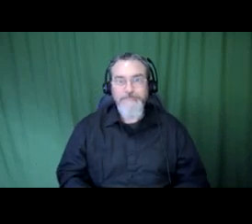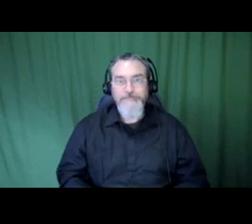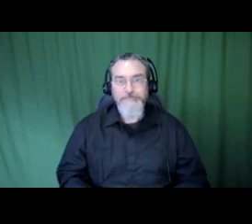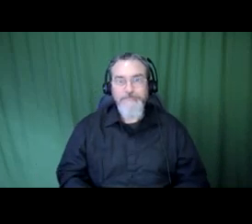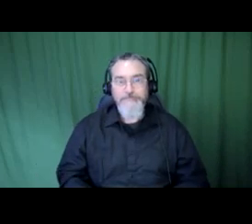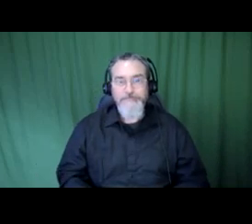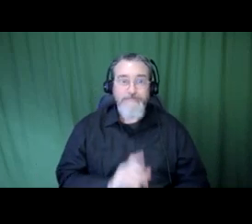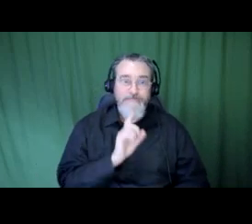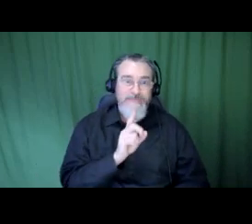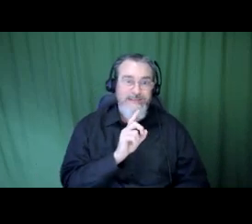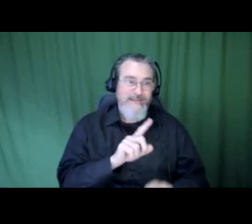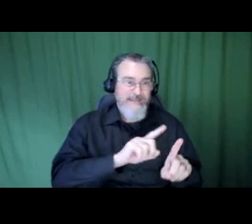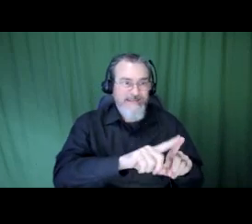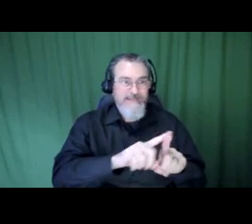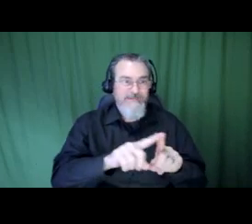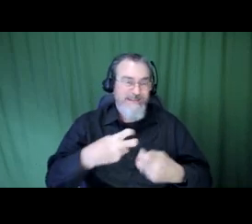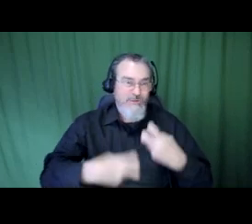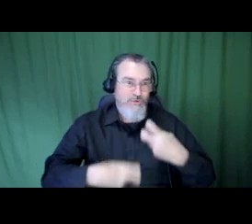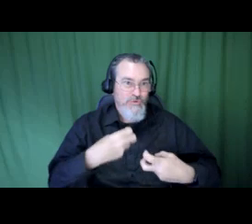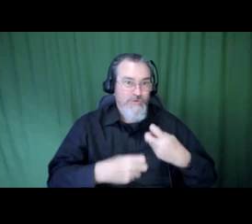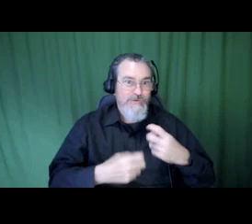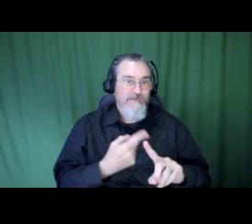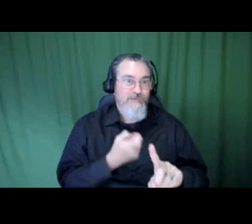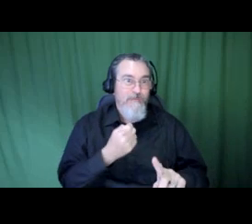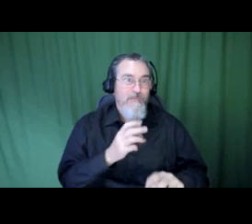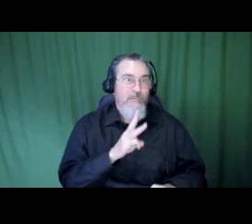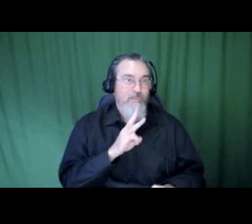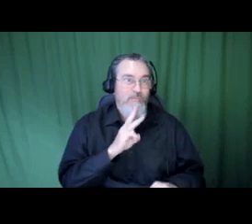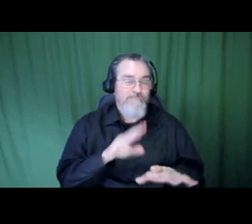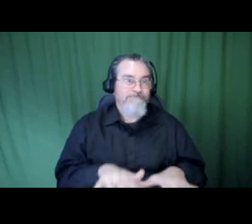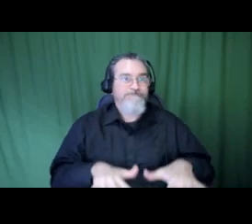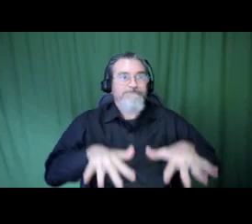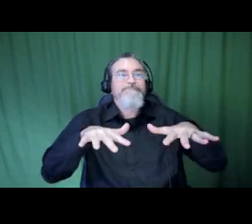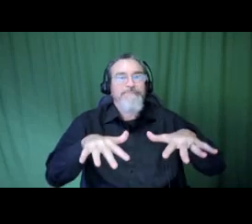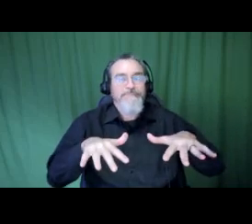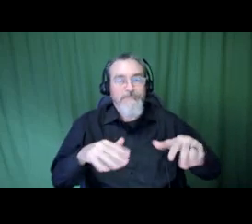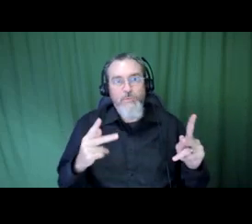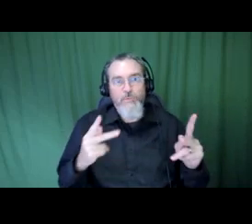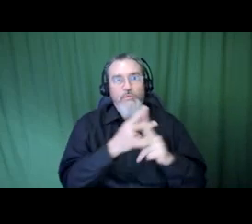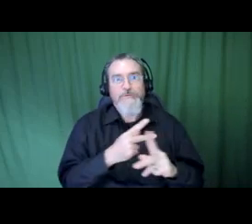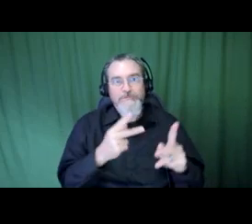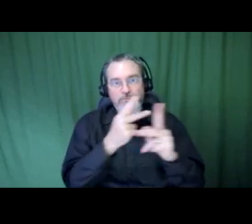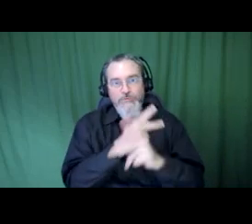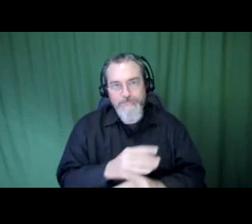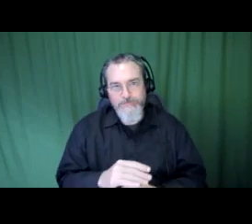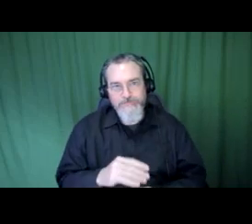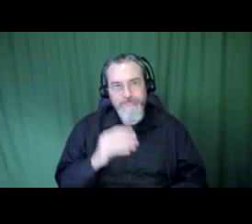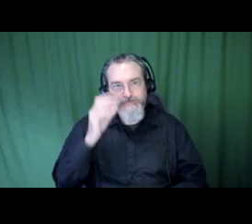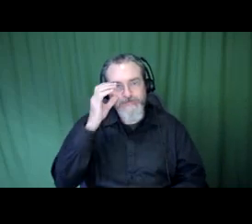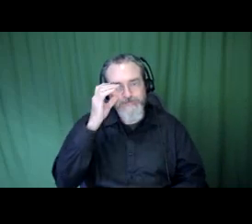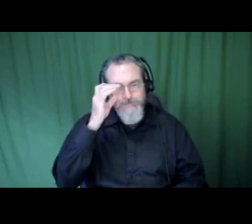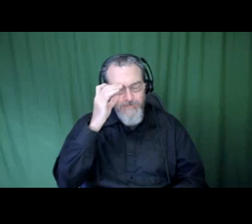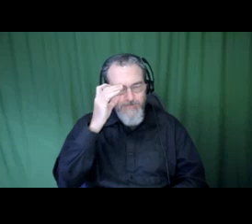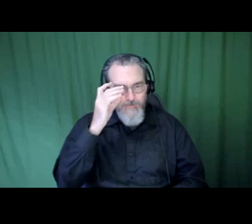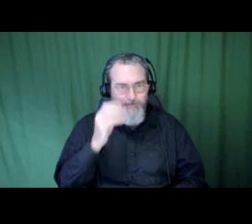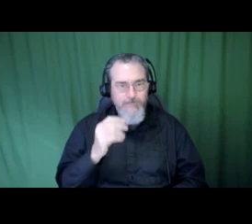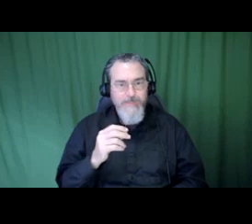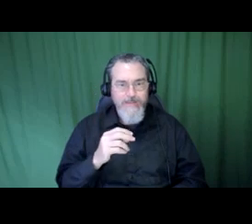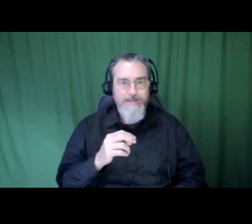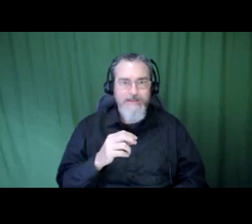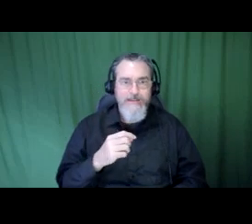cascade of issues from sea level rise are getting worse and worse. I mentioned this in the introductions and was echoing what Dr. Spinrad